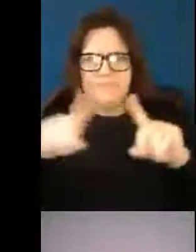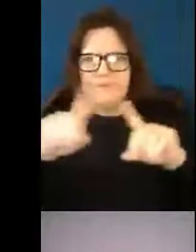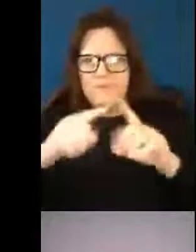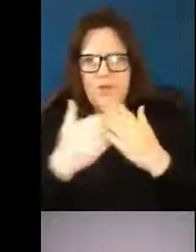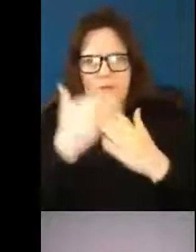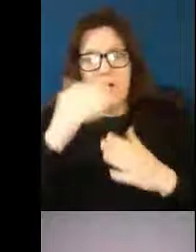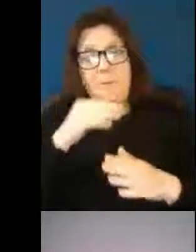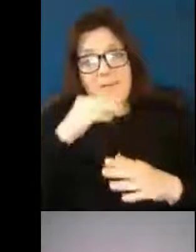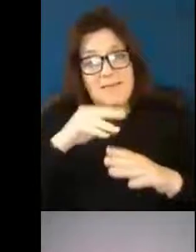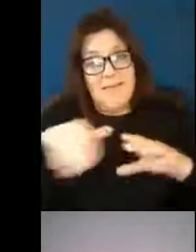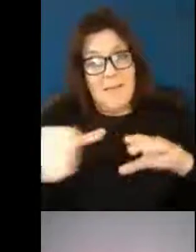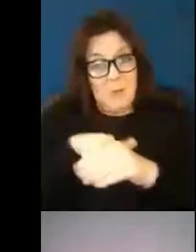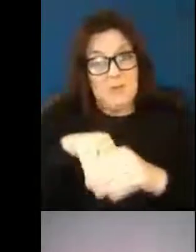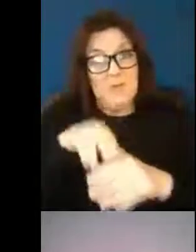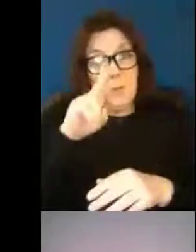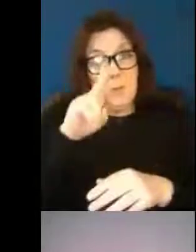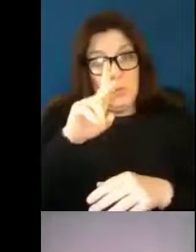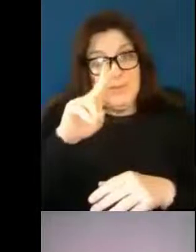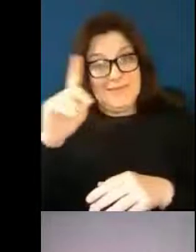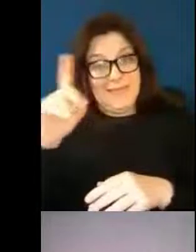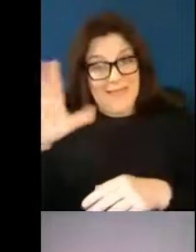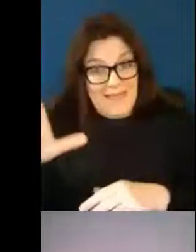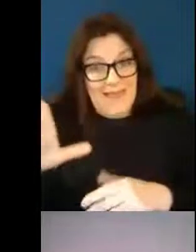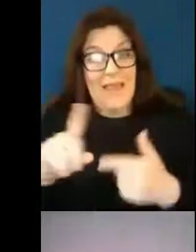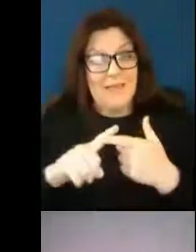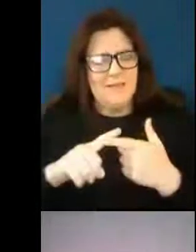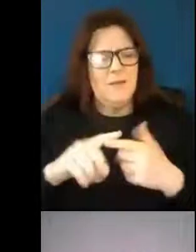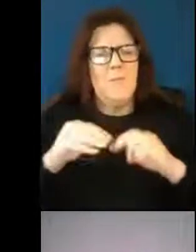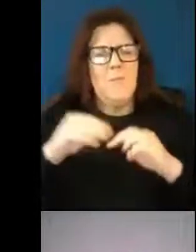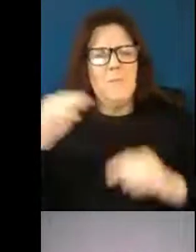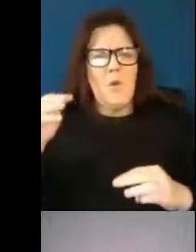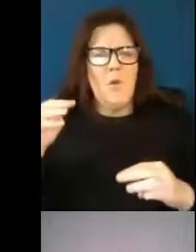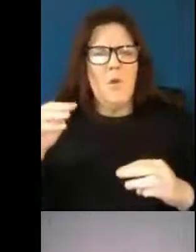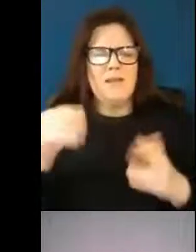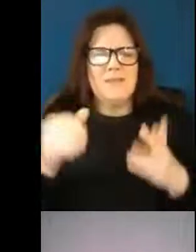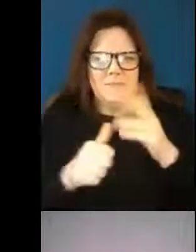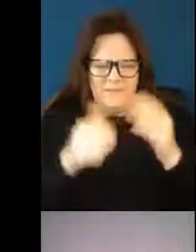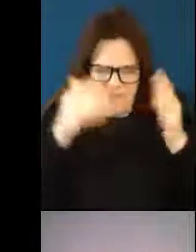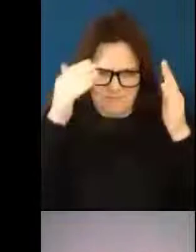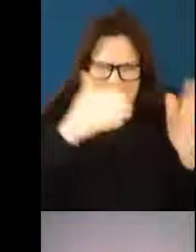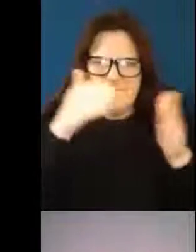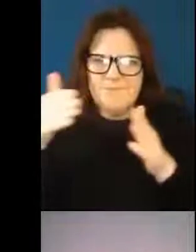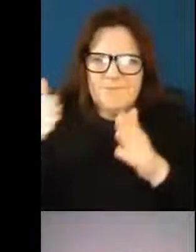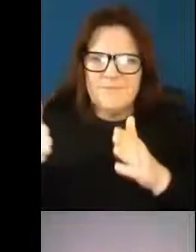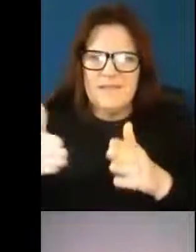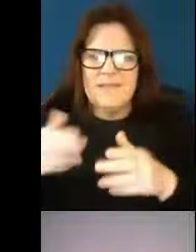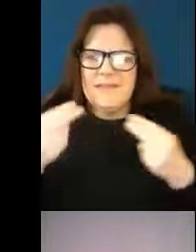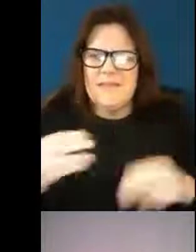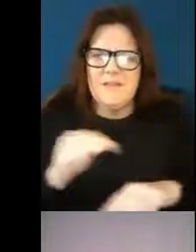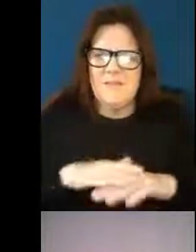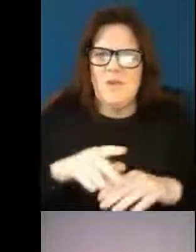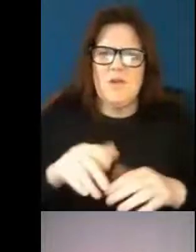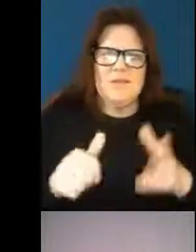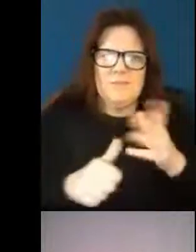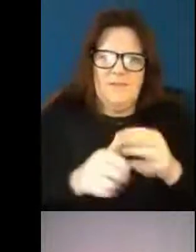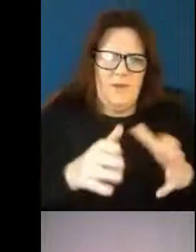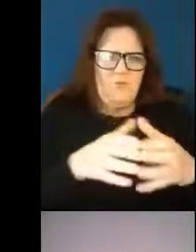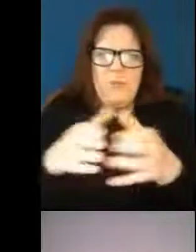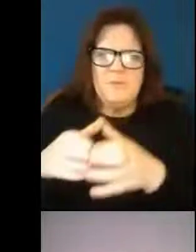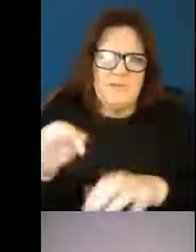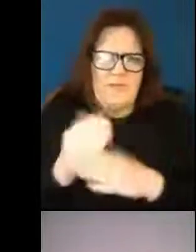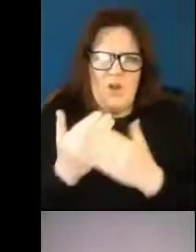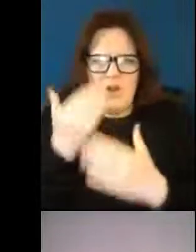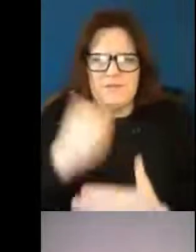learning concept in addition to more specific approaches that might be taken with specific cohorts of